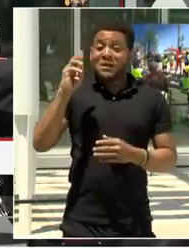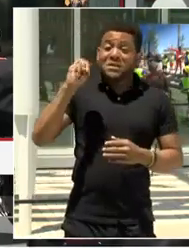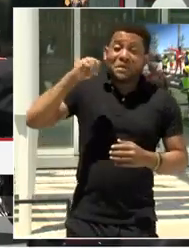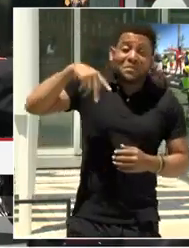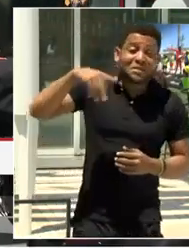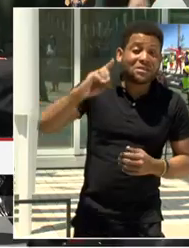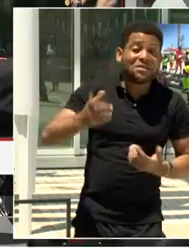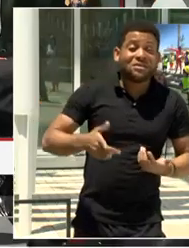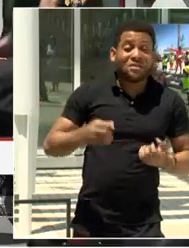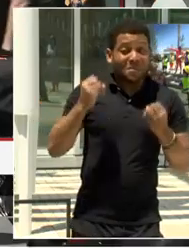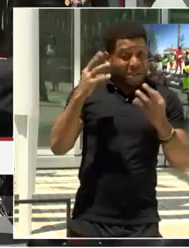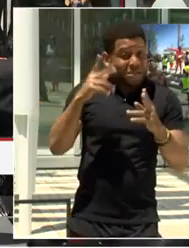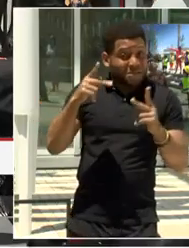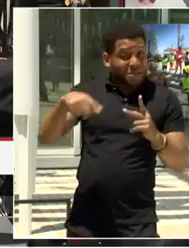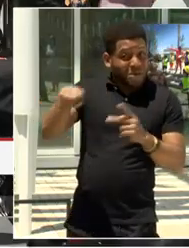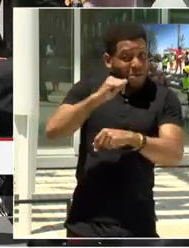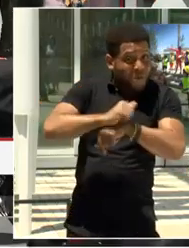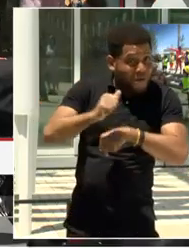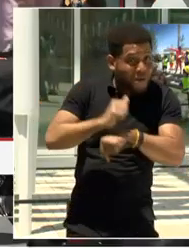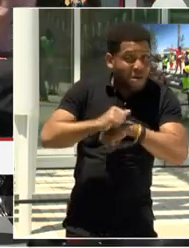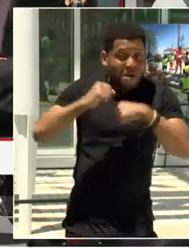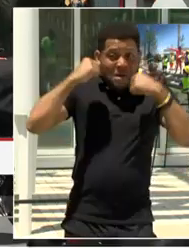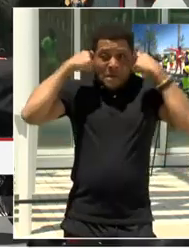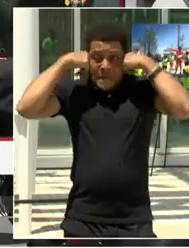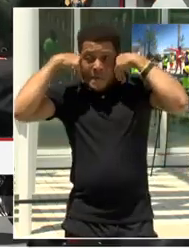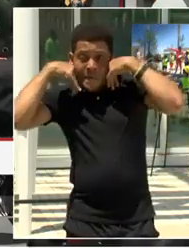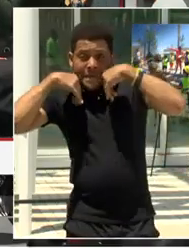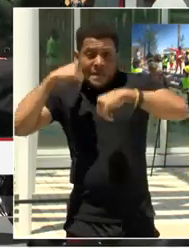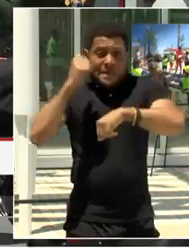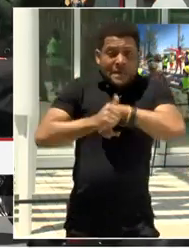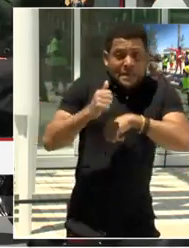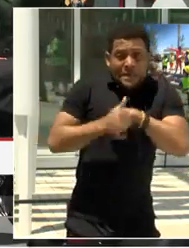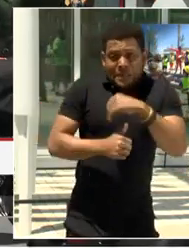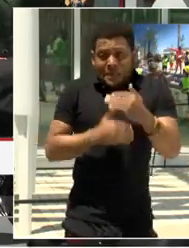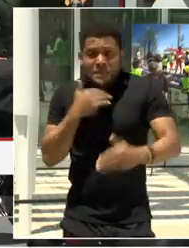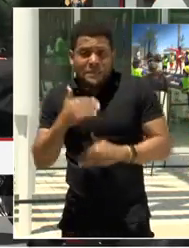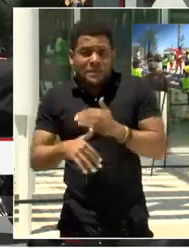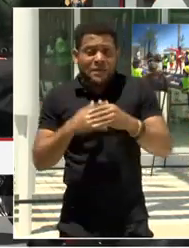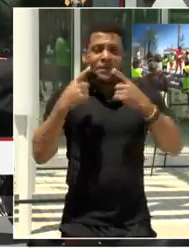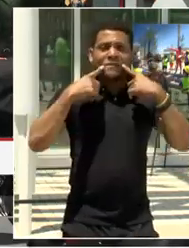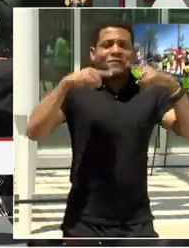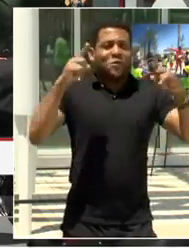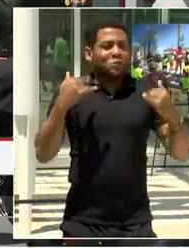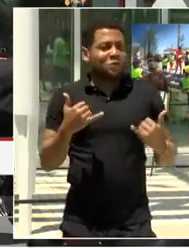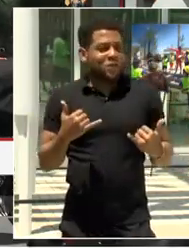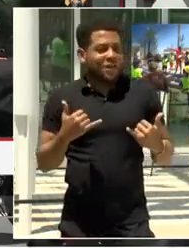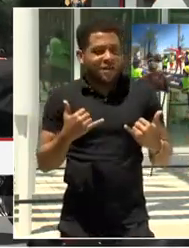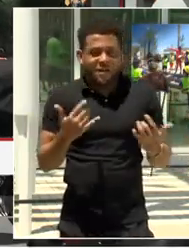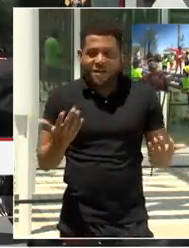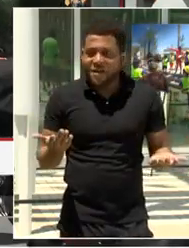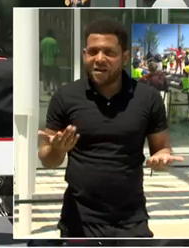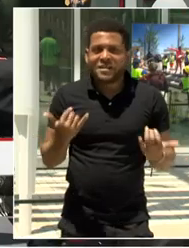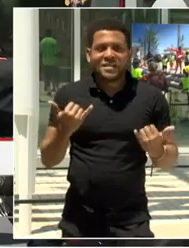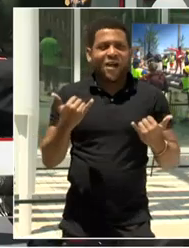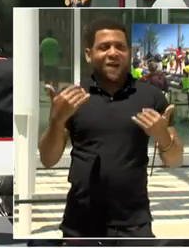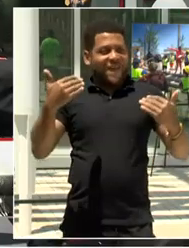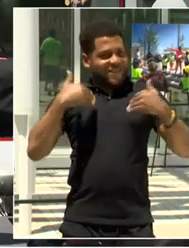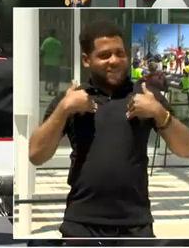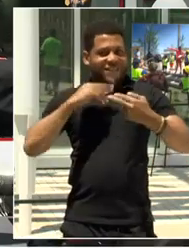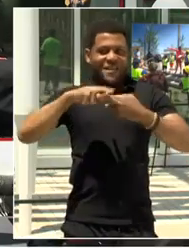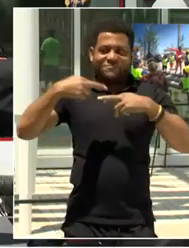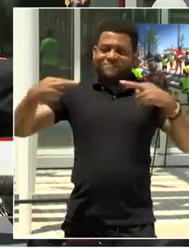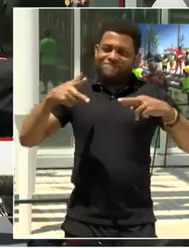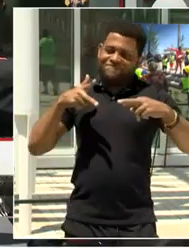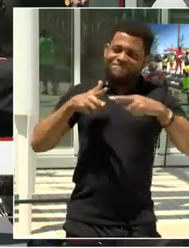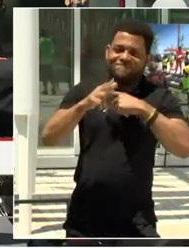time, sweat, energy to make us get to this day where we can finally cut a ribbon. And